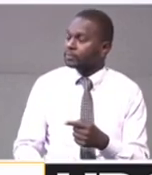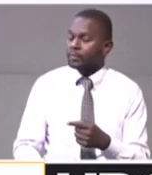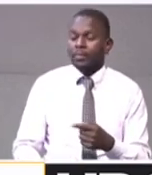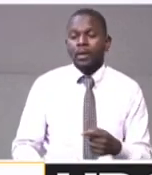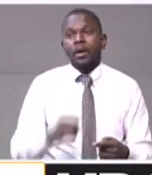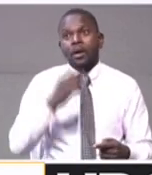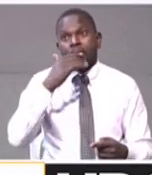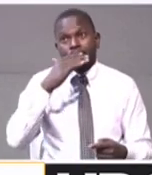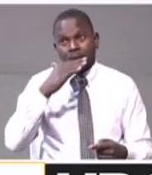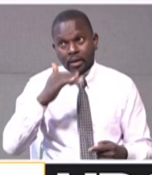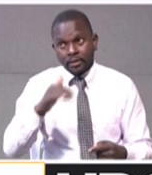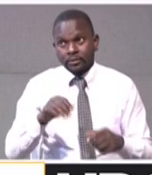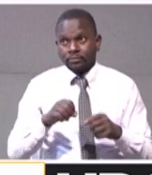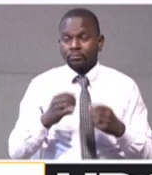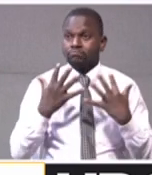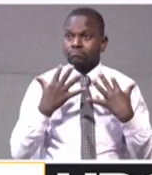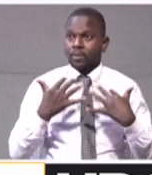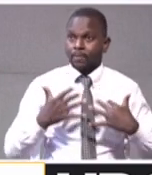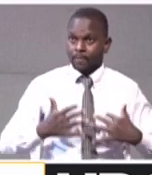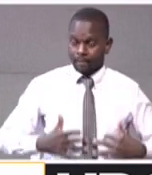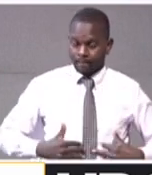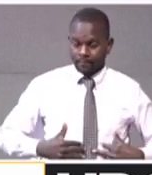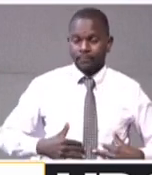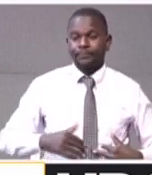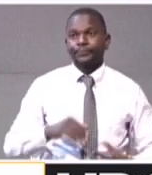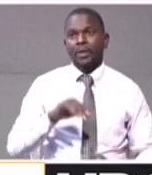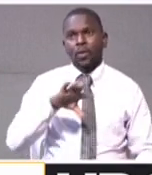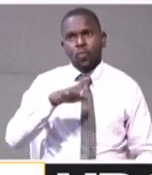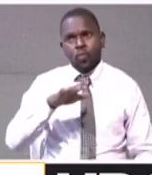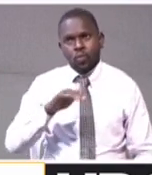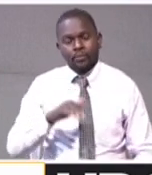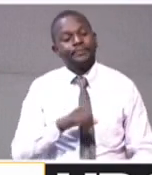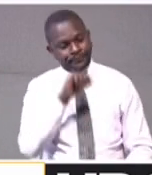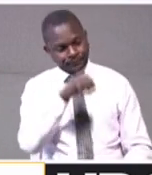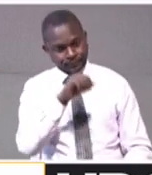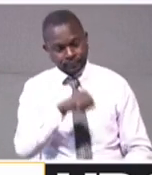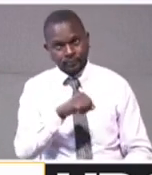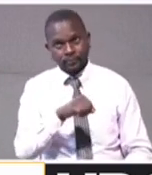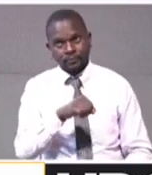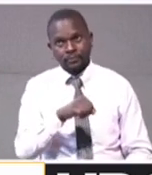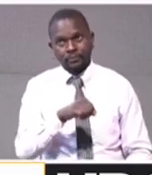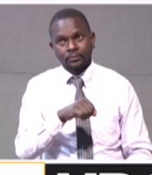the blood supply is improved by the fluids? Yes, Excellency.